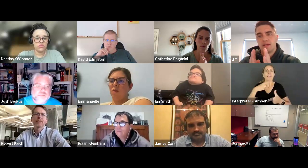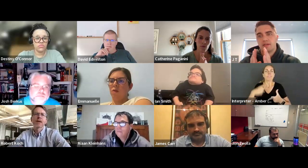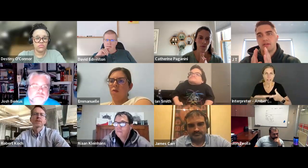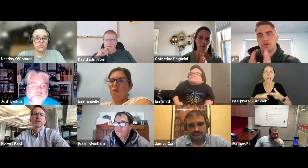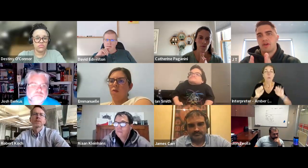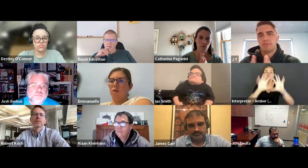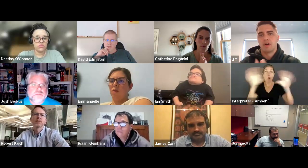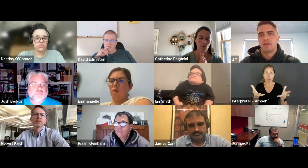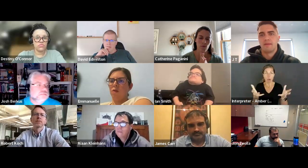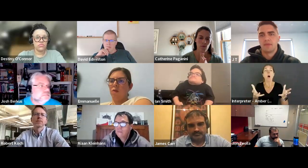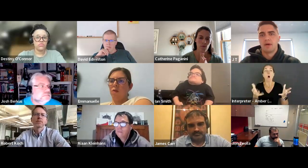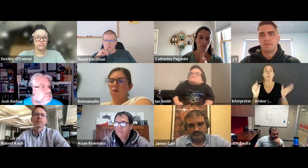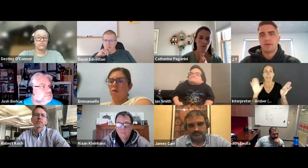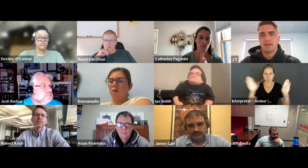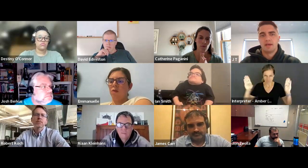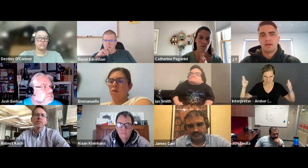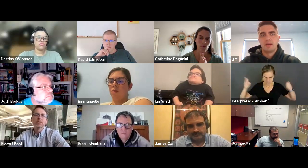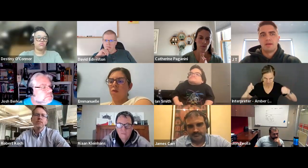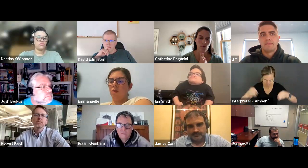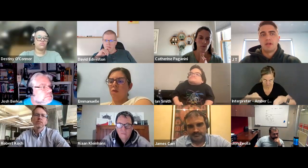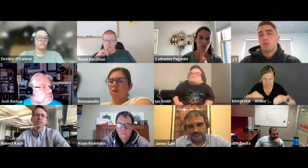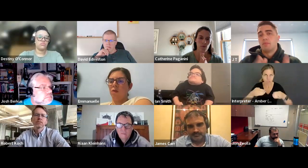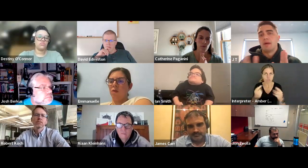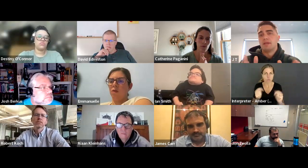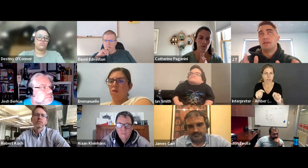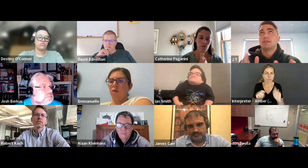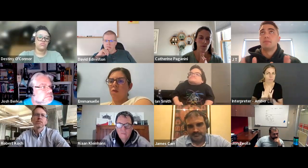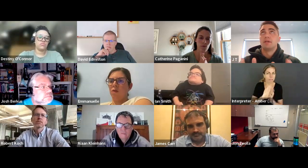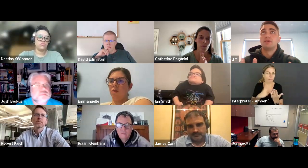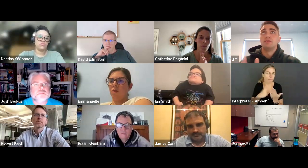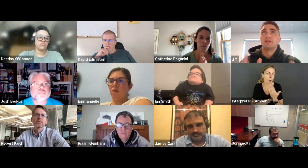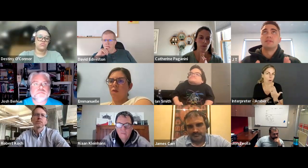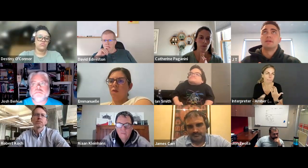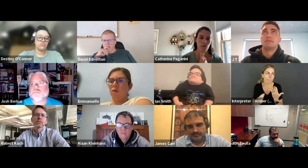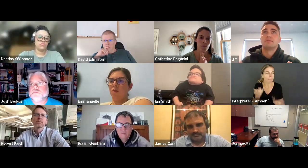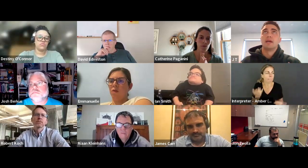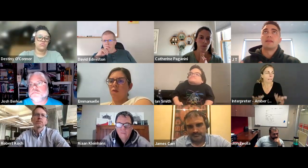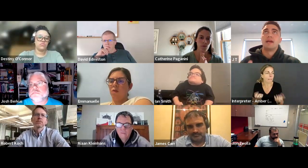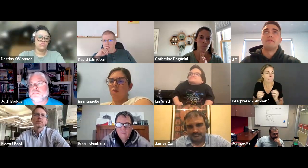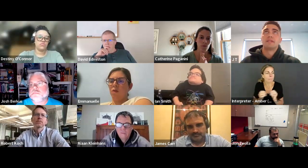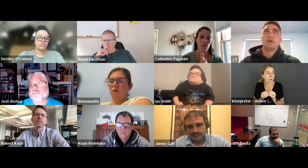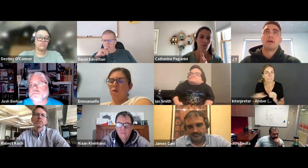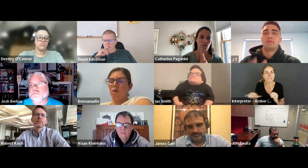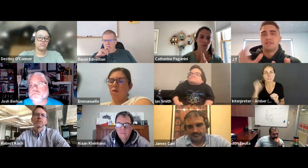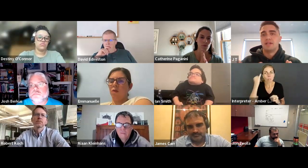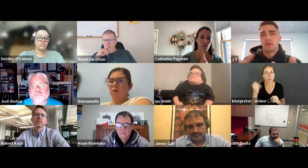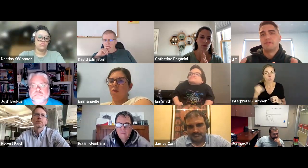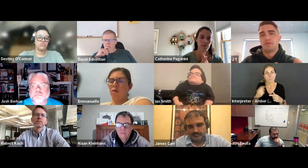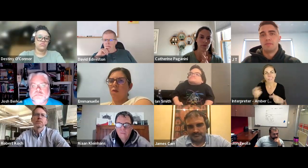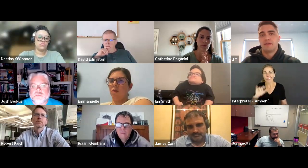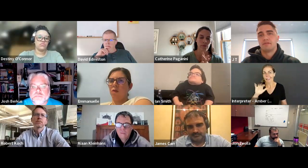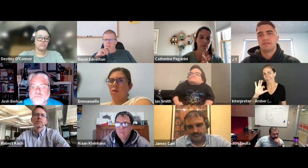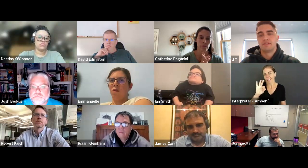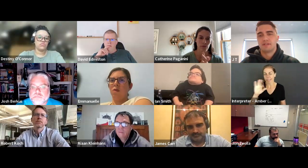in and, you know, create a program that might be, you know, where it might be similar to existing, like the LFX program with the